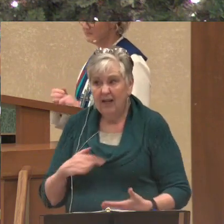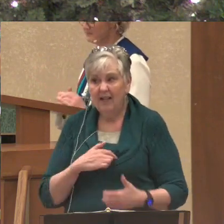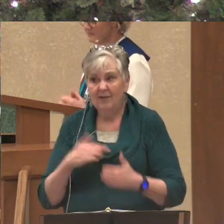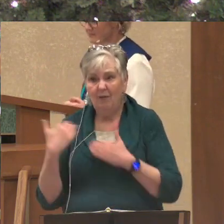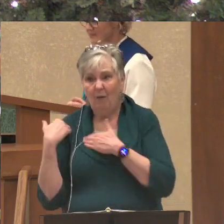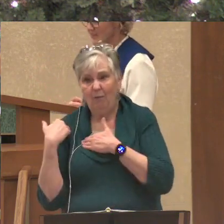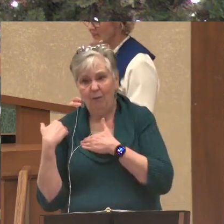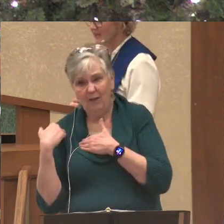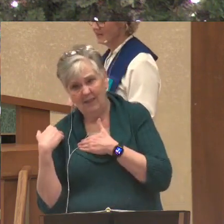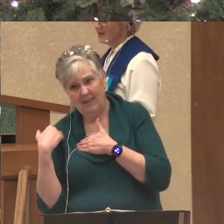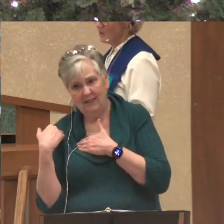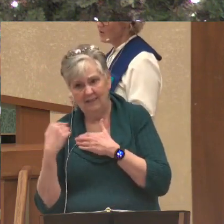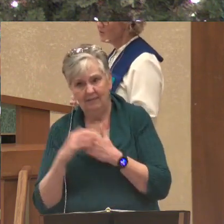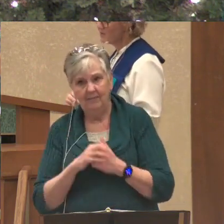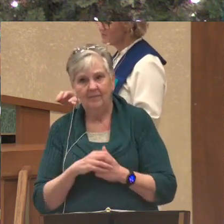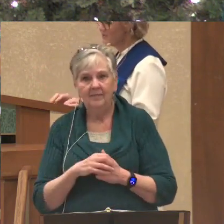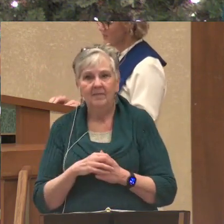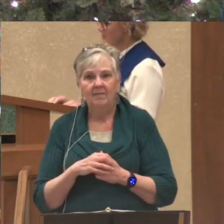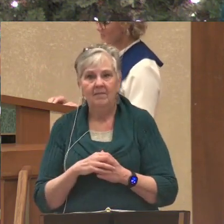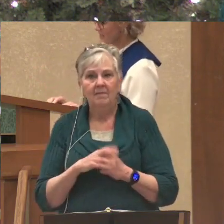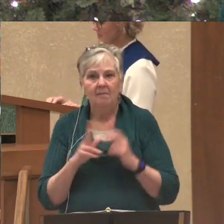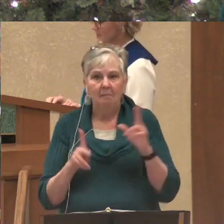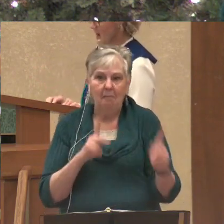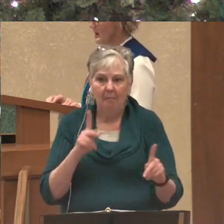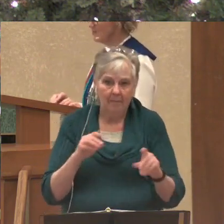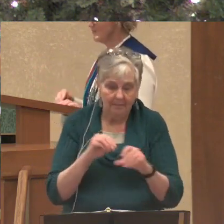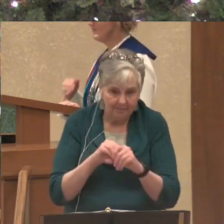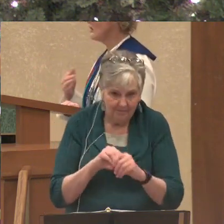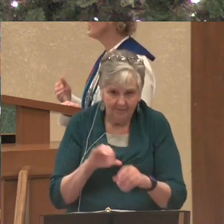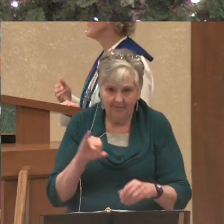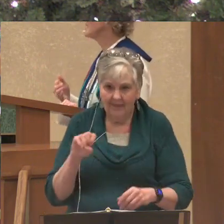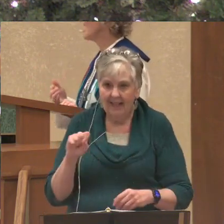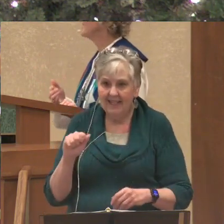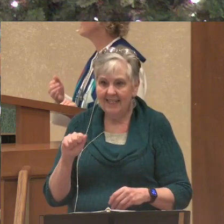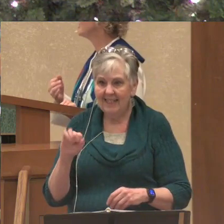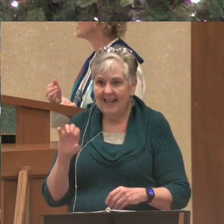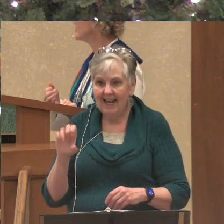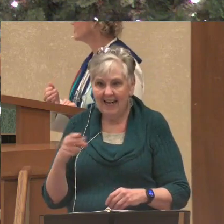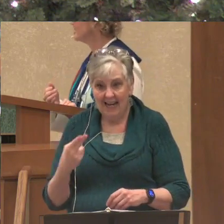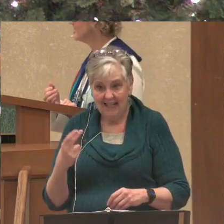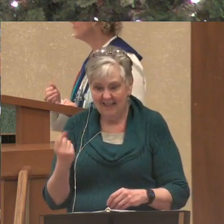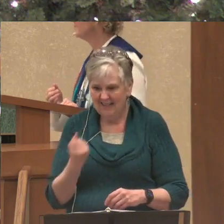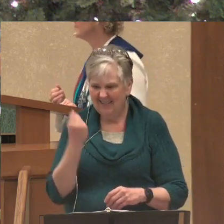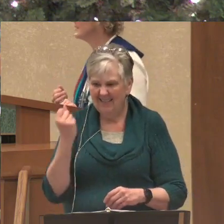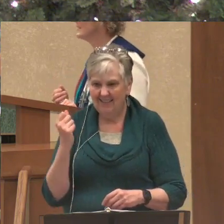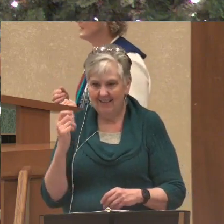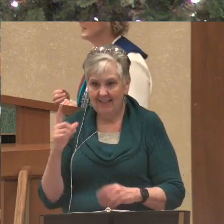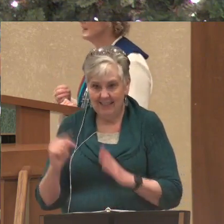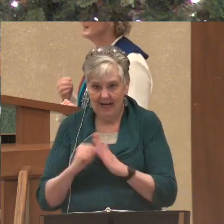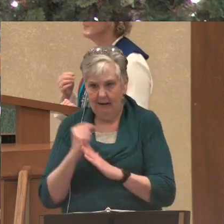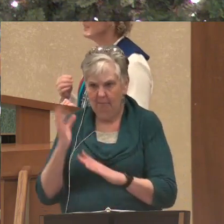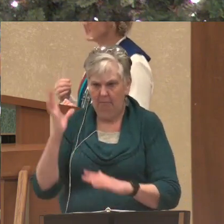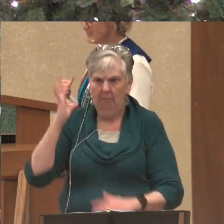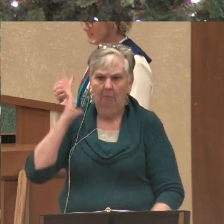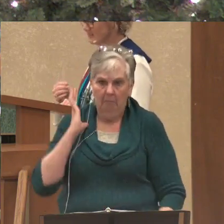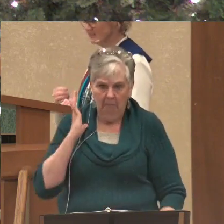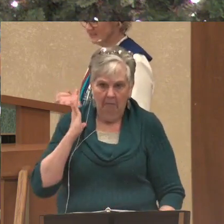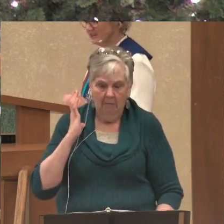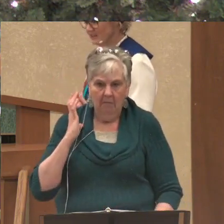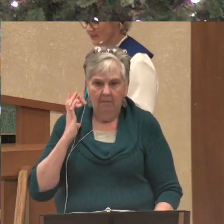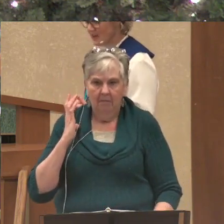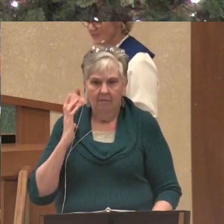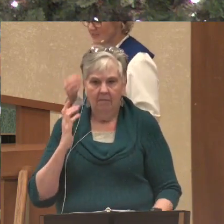burdensome. While the people in Isaiah's time felt like God had deserted them, they